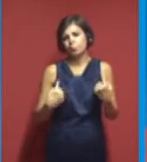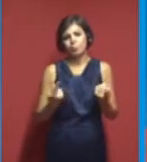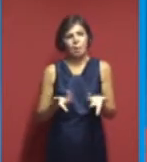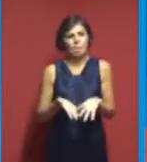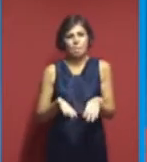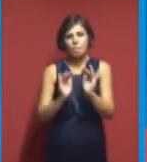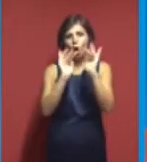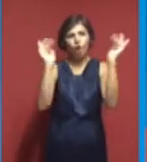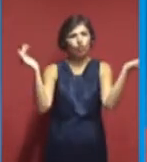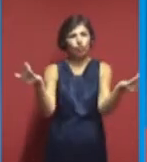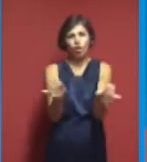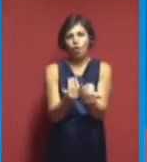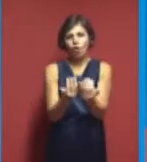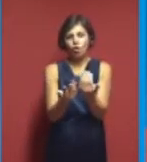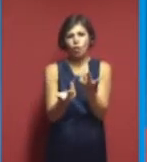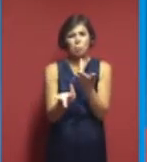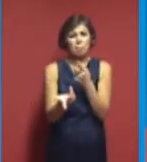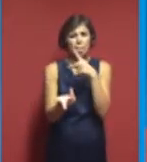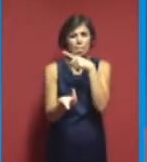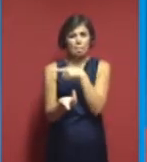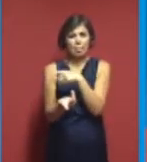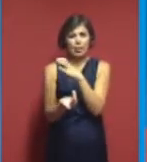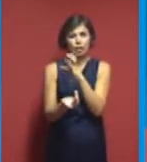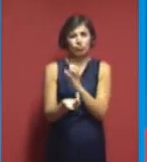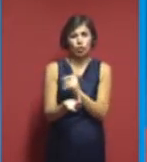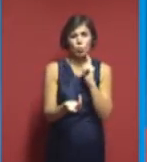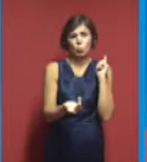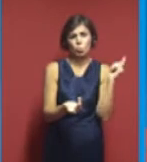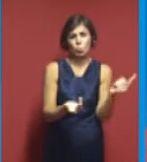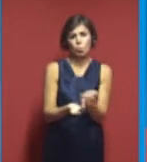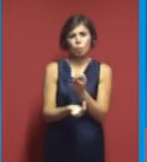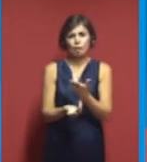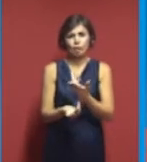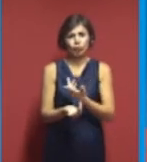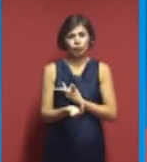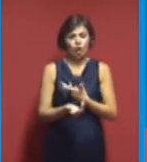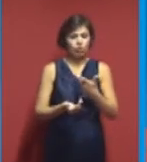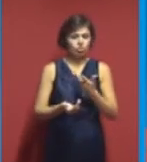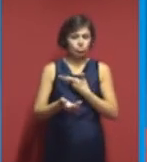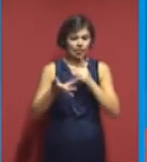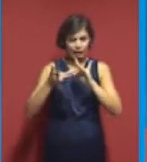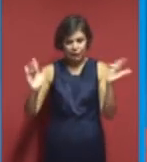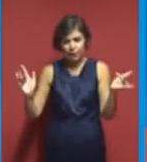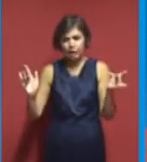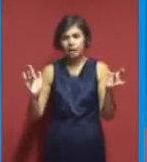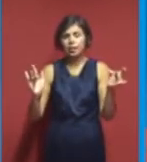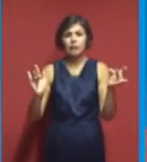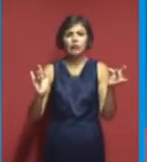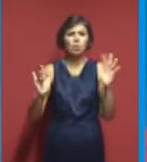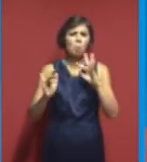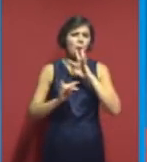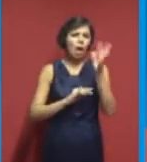of compute, everyone has a computer or a device in their pockets. We have internet that actually compares to